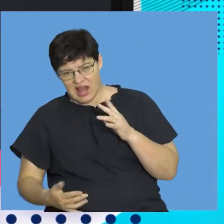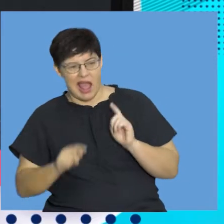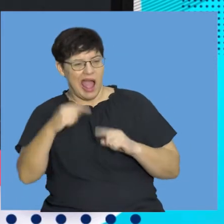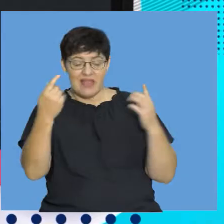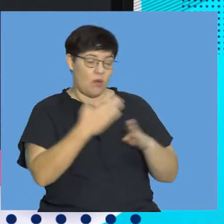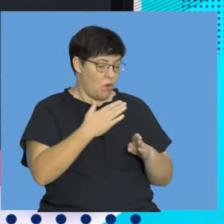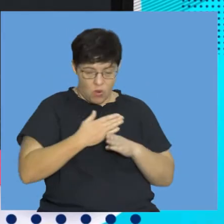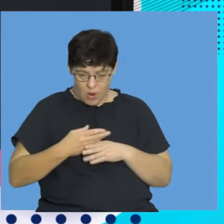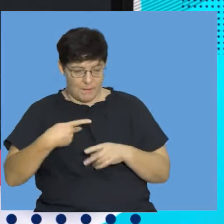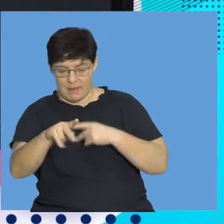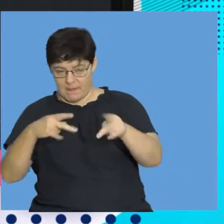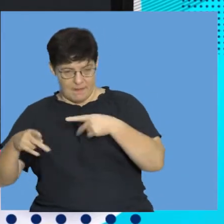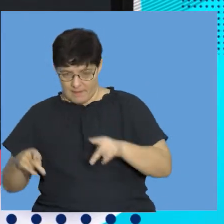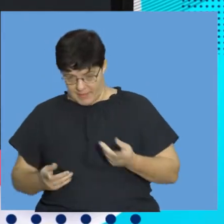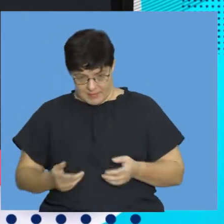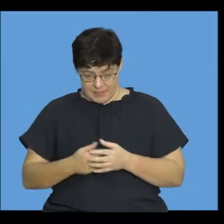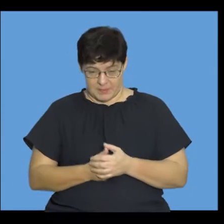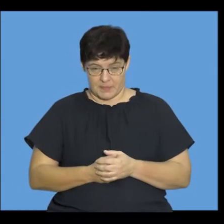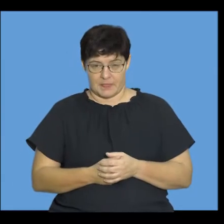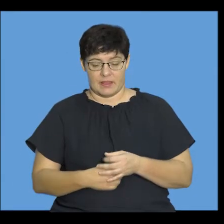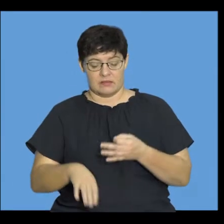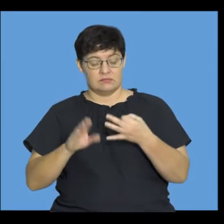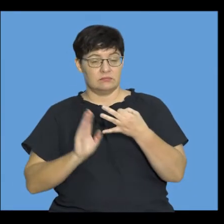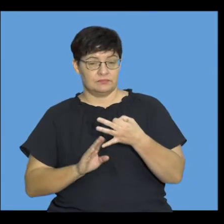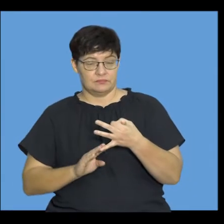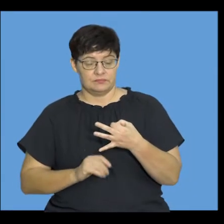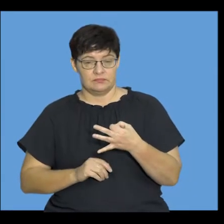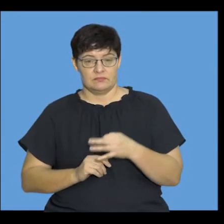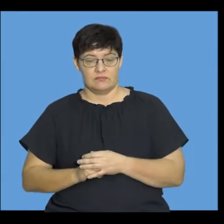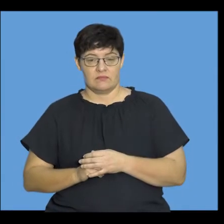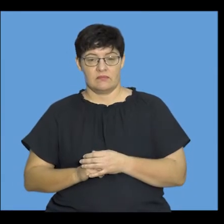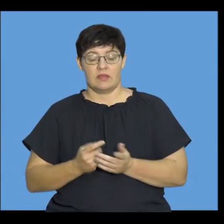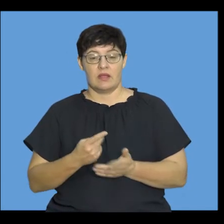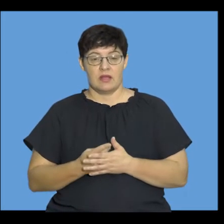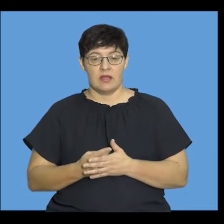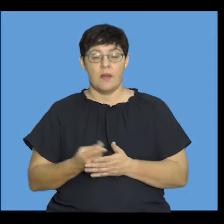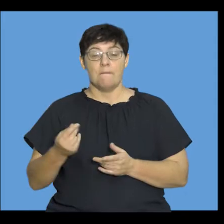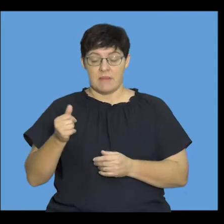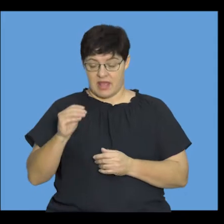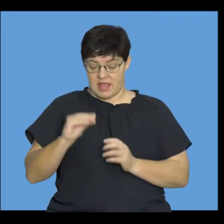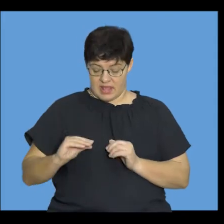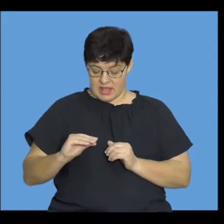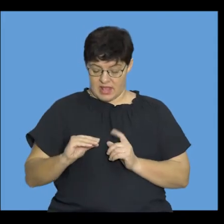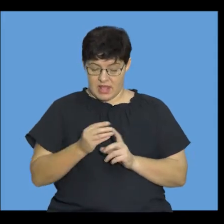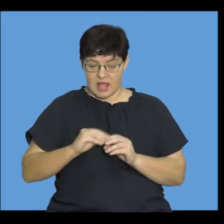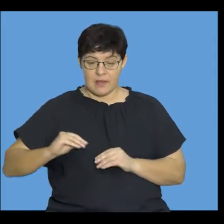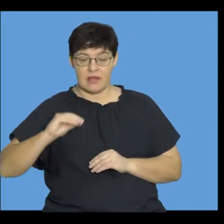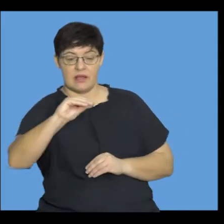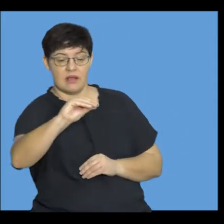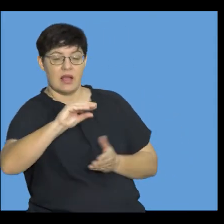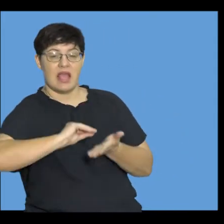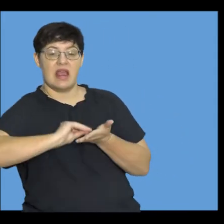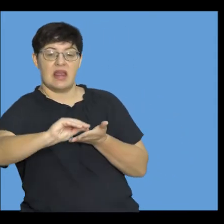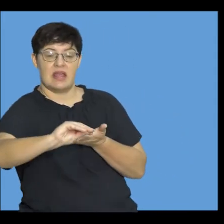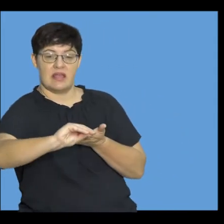other operating expenses. You get investments. That means if you take money out of your bank account